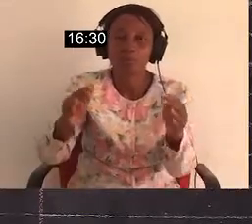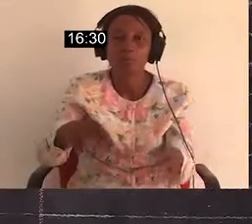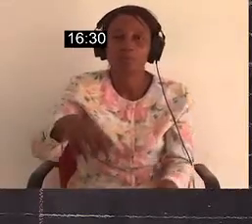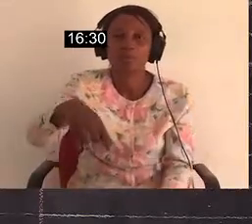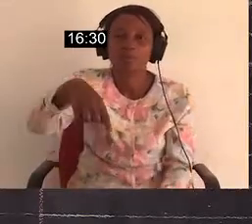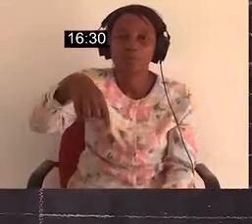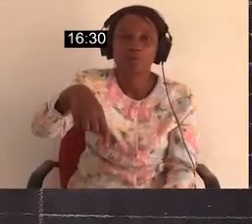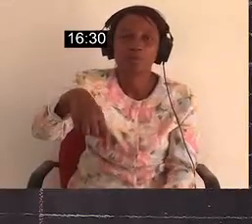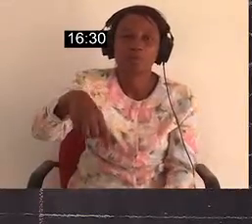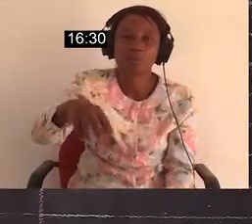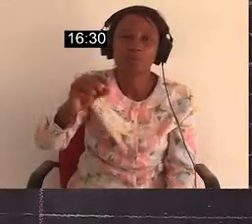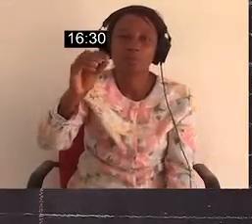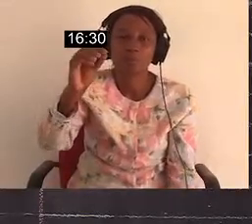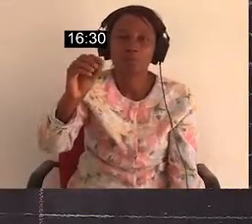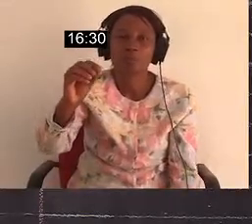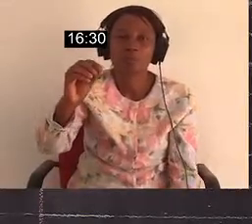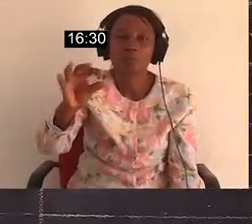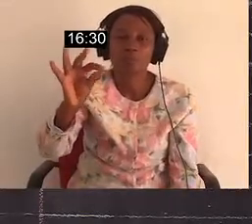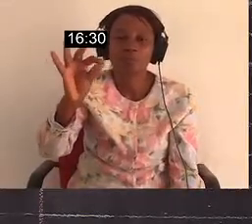Yes, it has O.